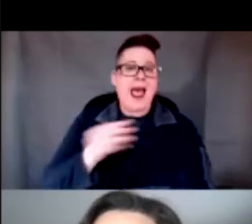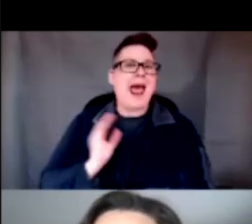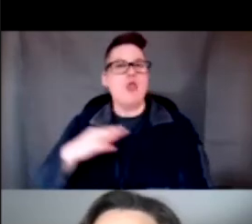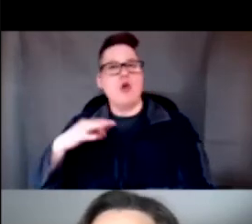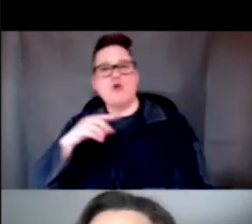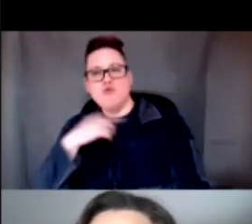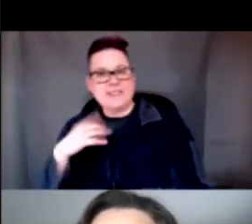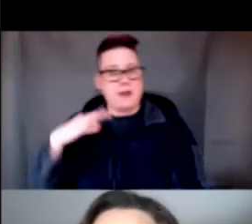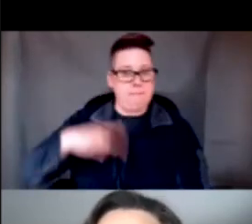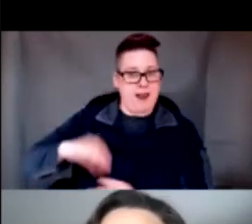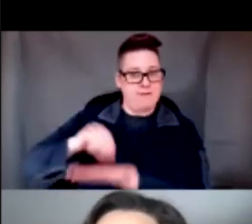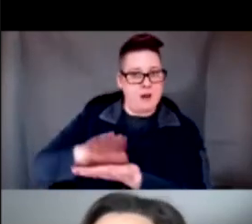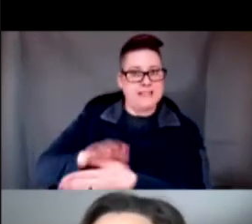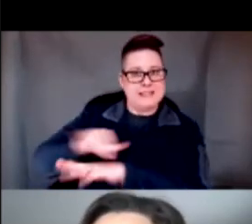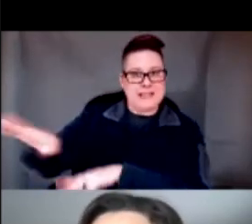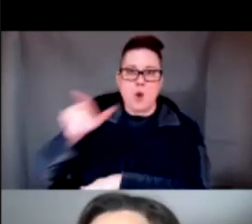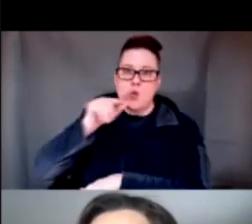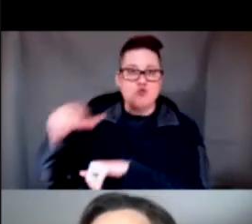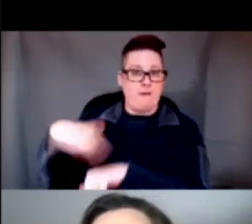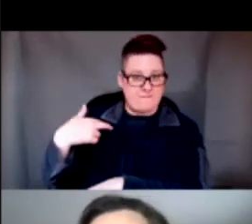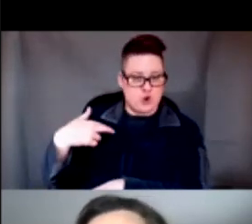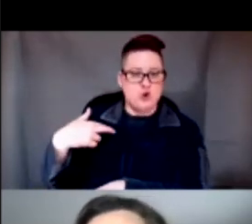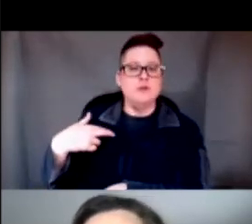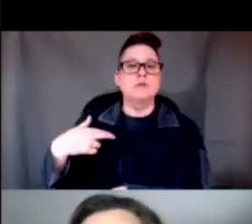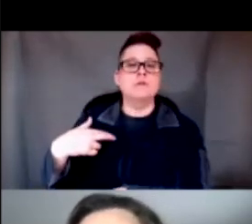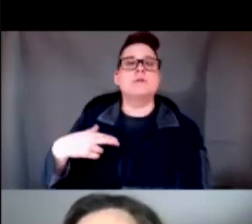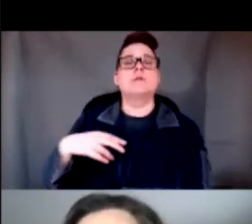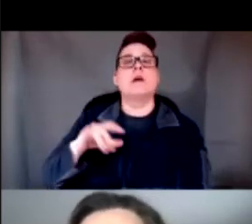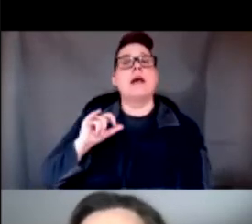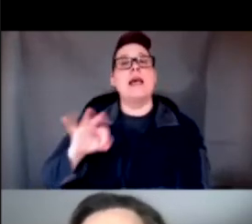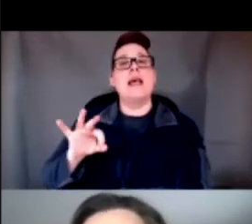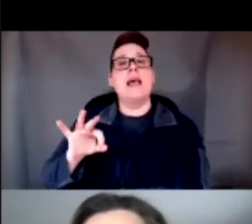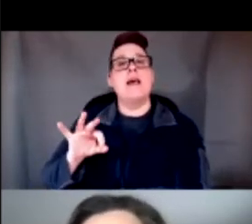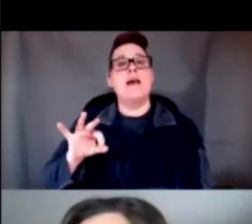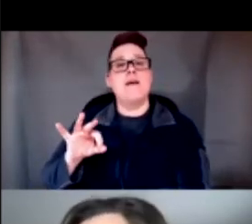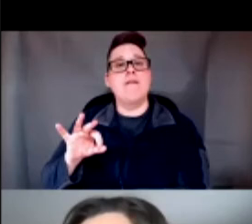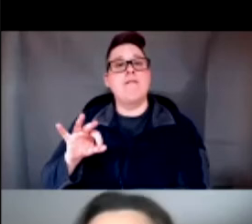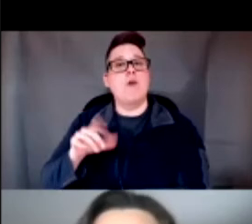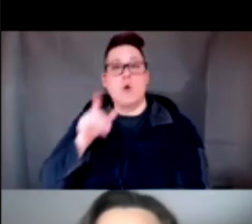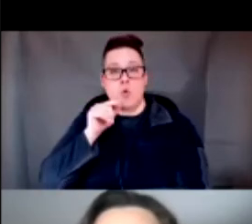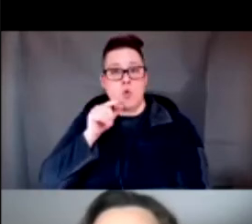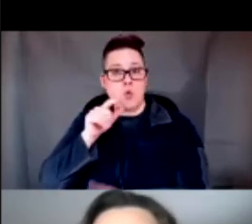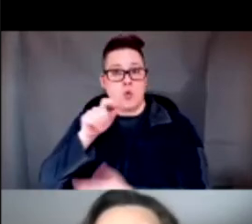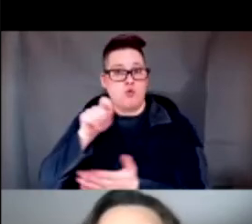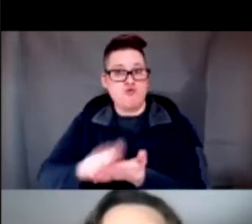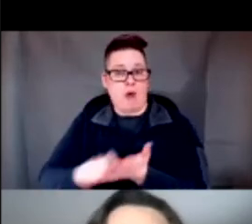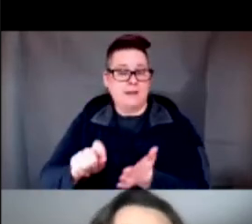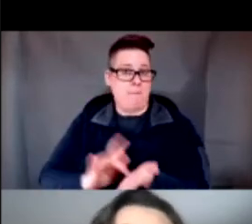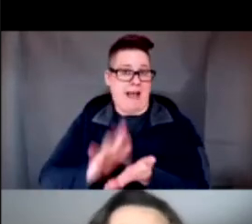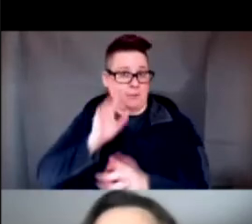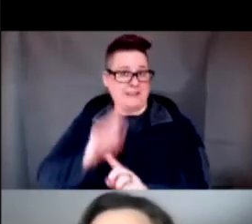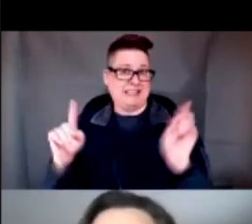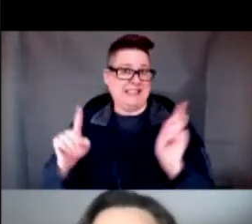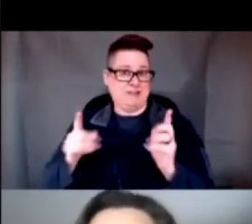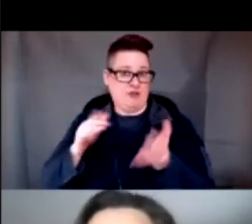benefit documentation to the referring provider. And if the prescribing provider is a different person, we send it to them as well, and